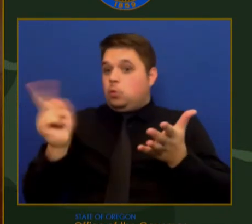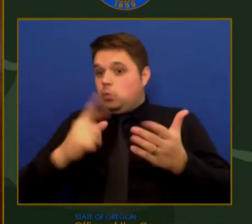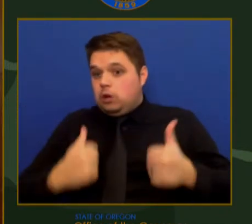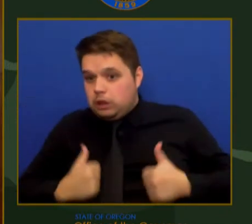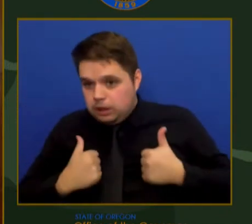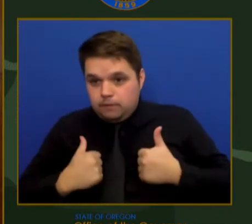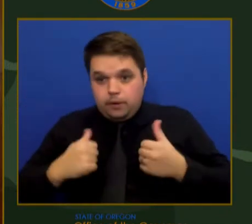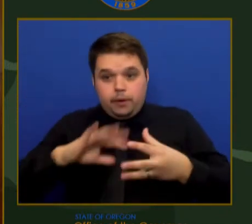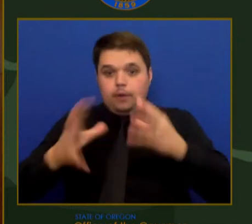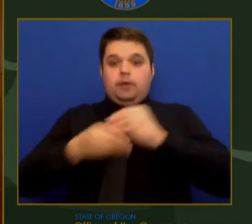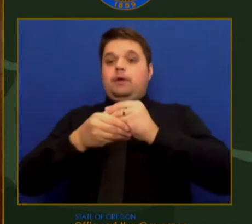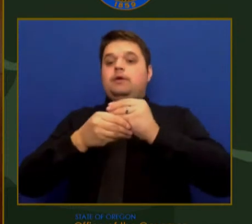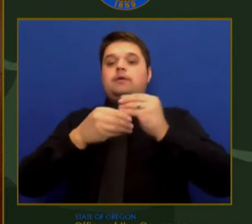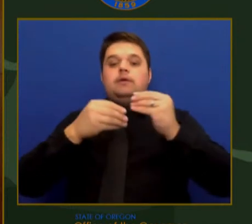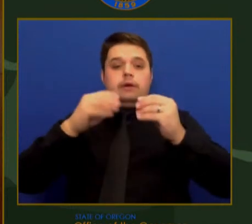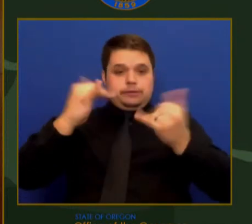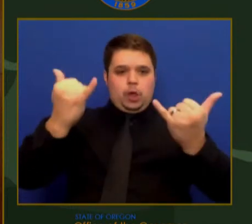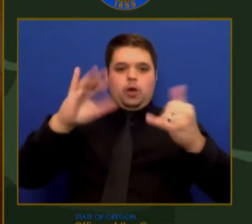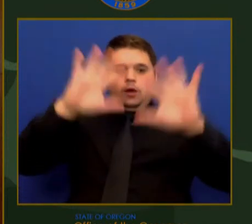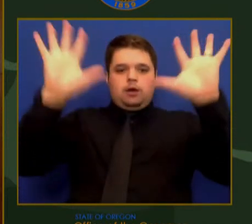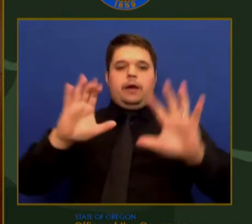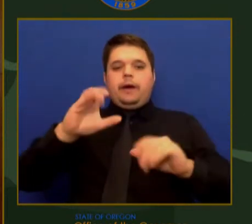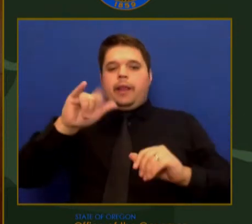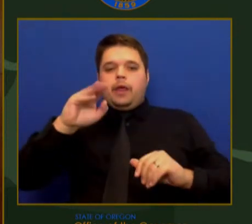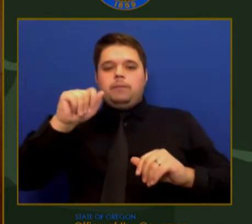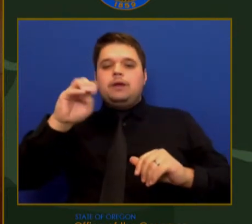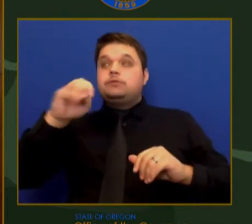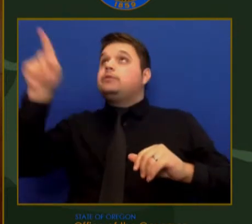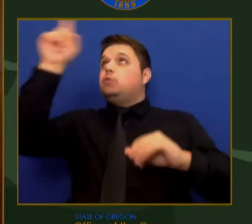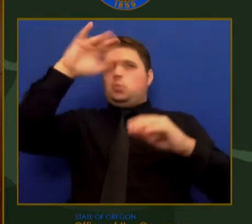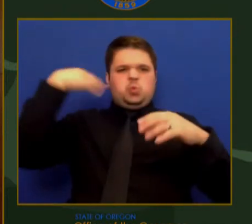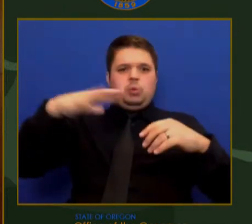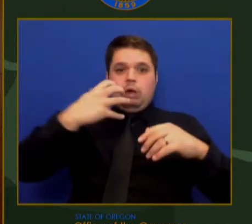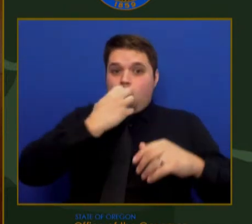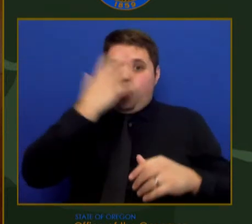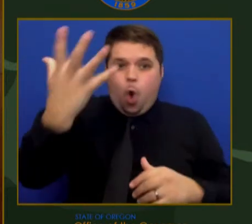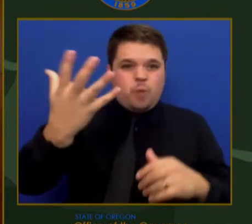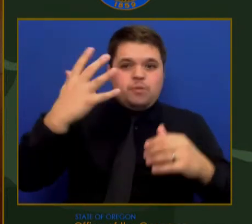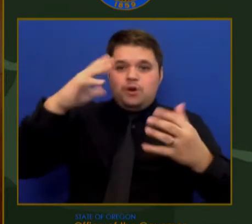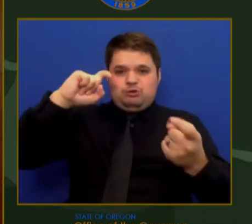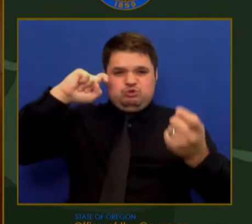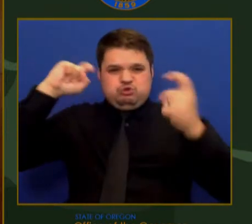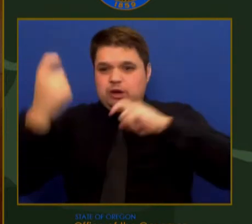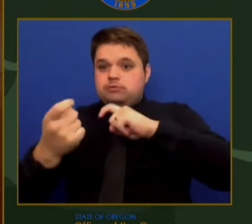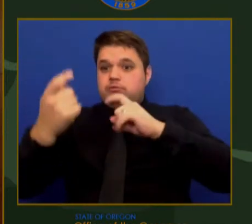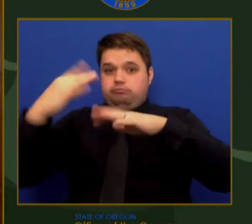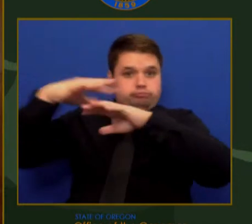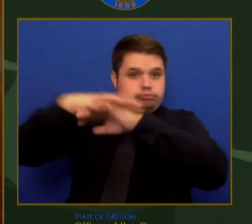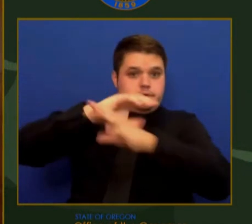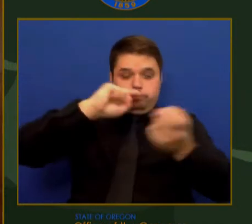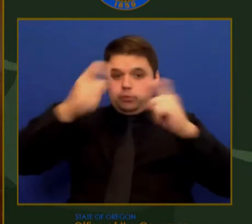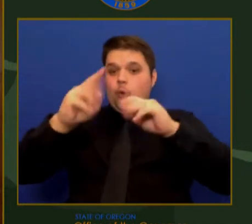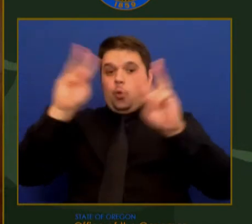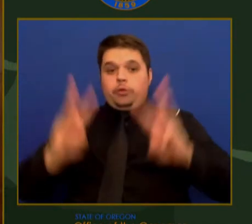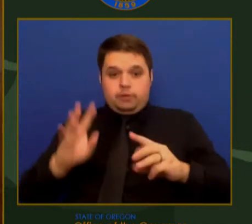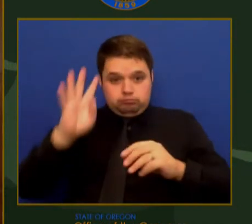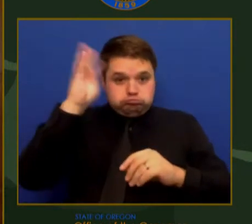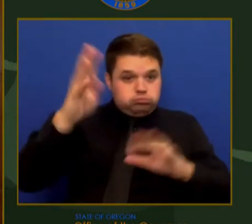crisis that threatens our very way of life. Today, tomorrow, and for generations to